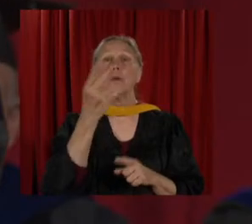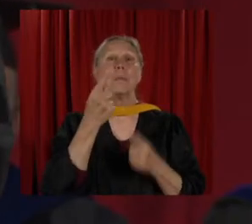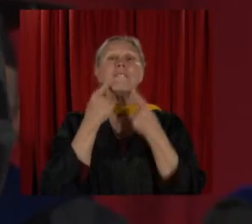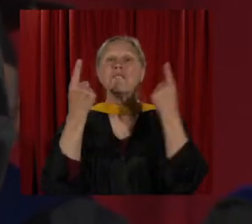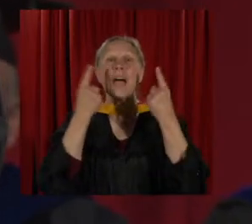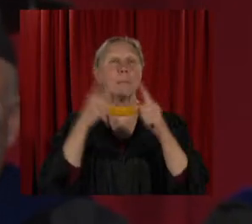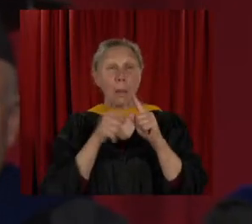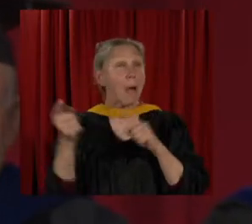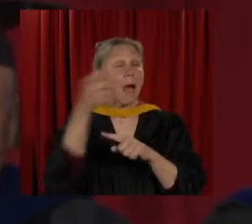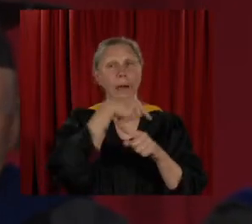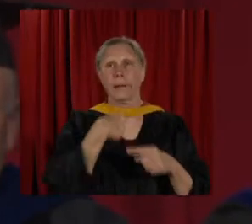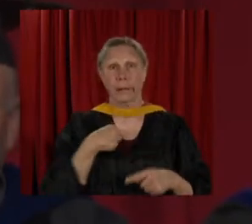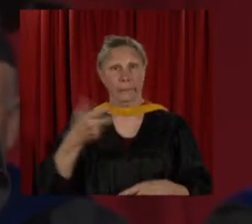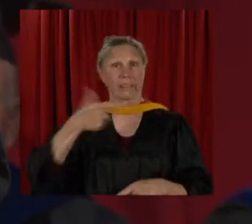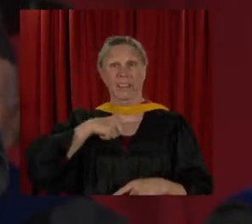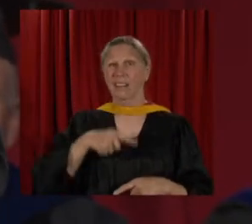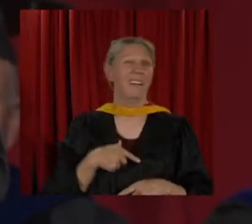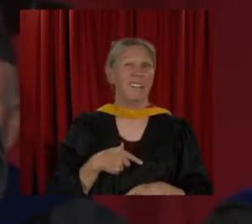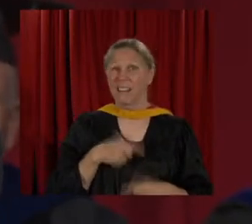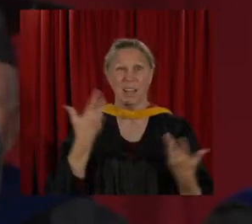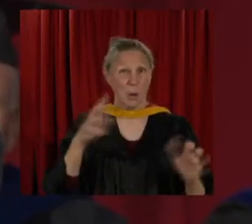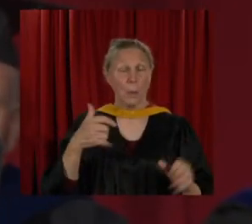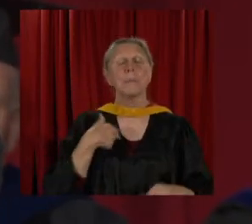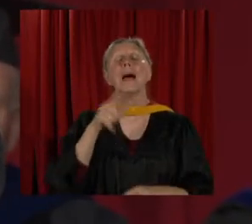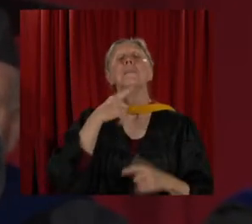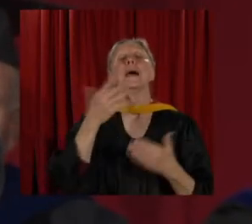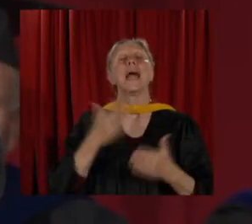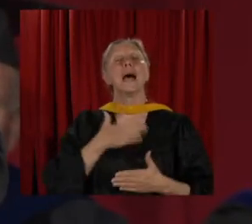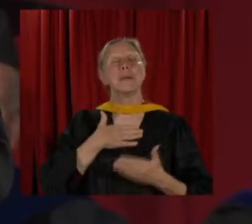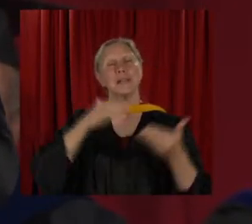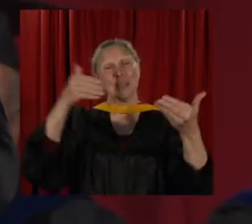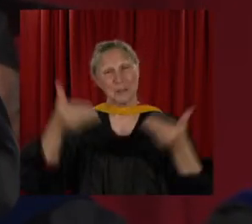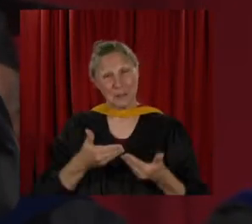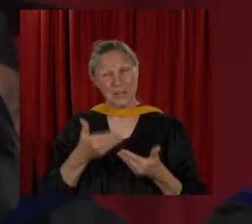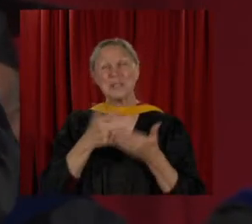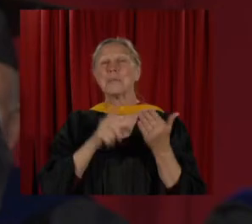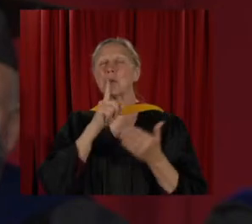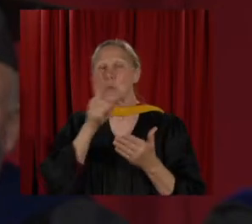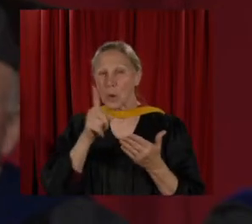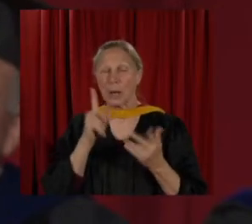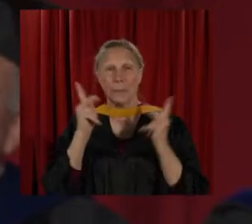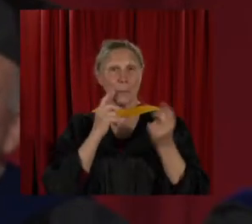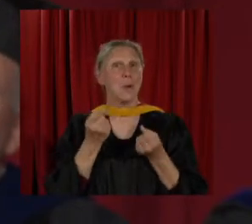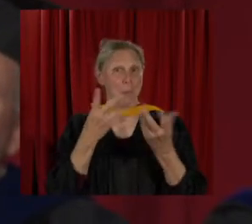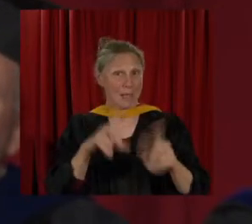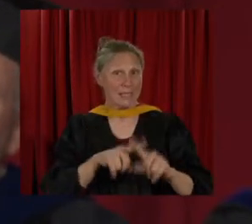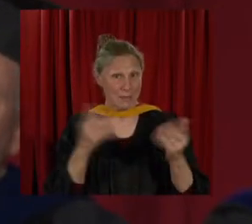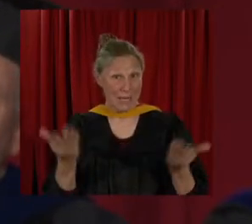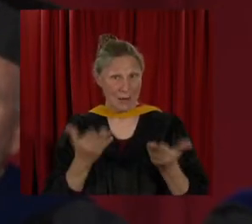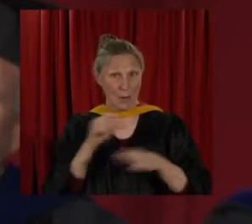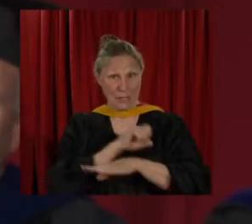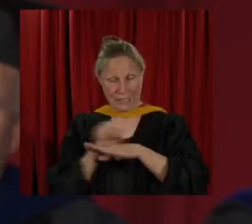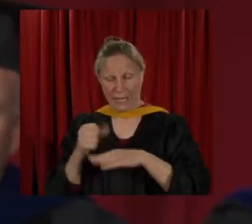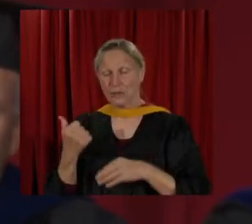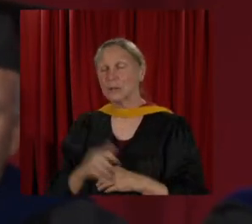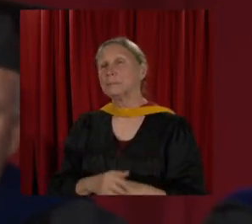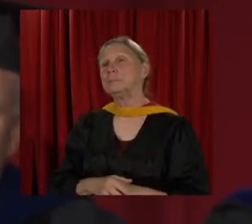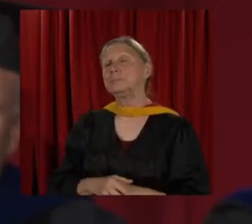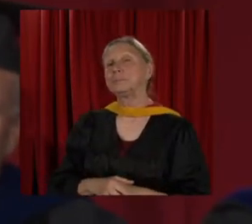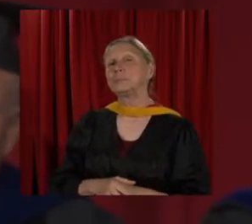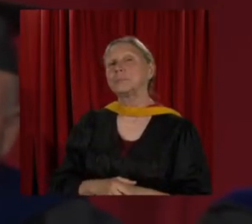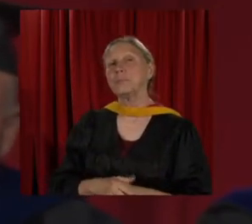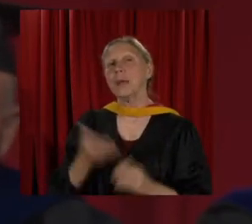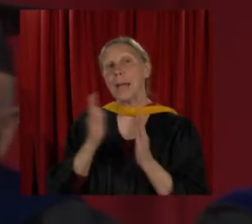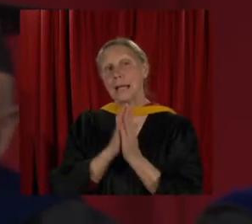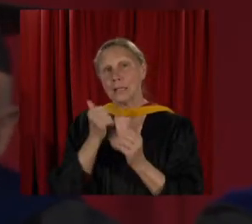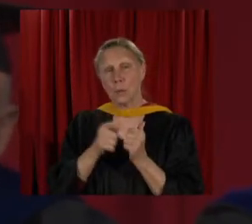know. But I do have the pleasure of introducing to you some real difference makers that are up here on the stage. I'm going to ask